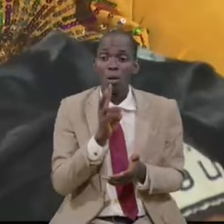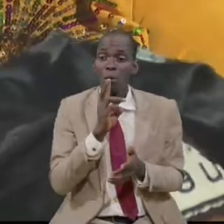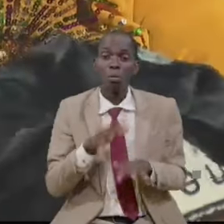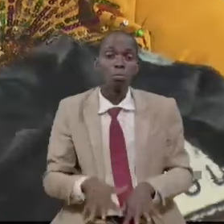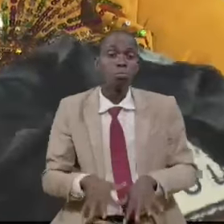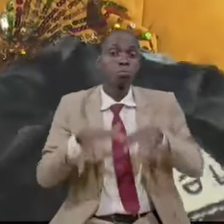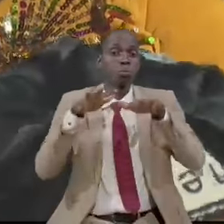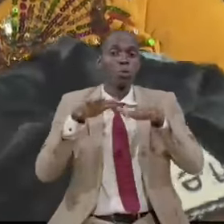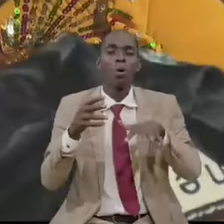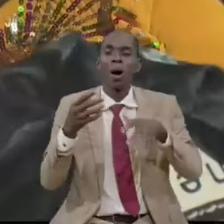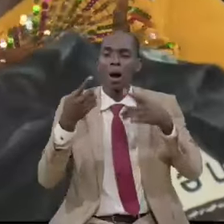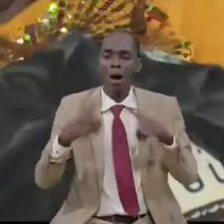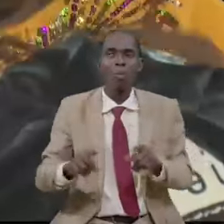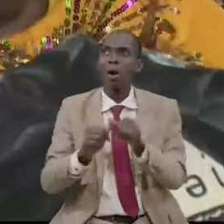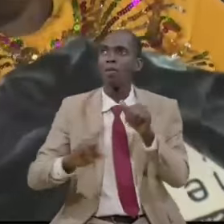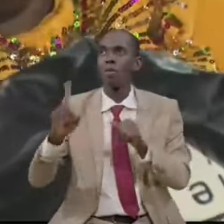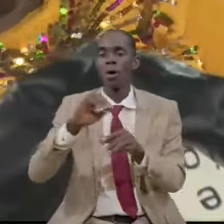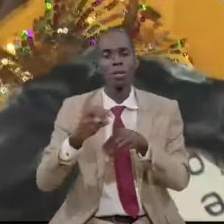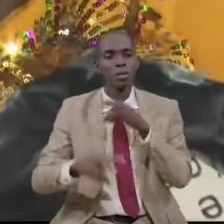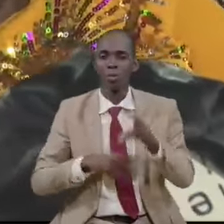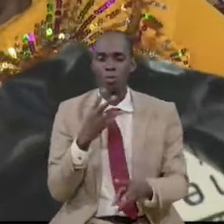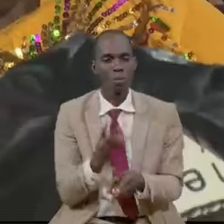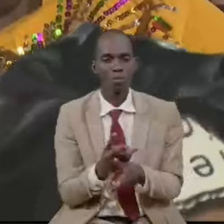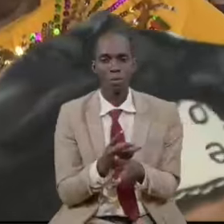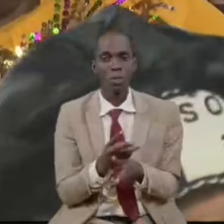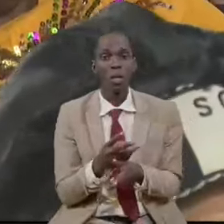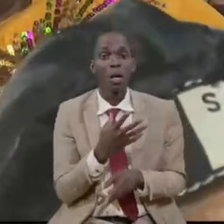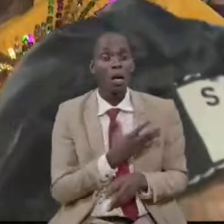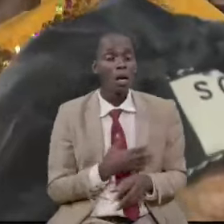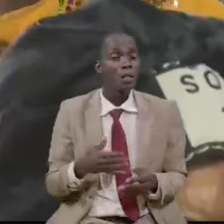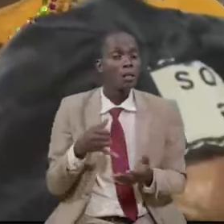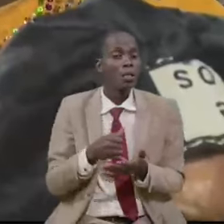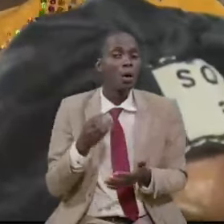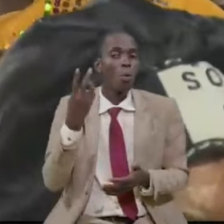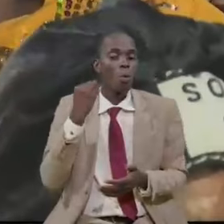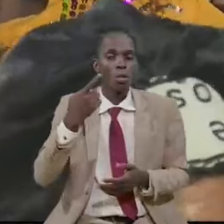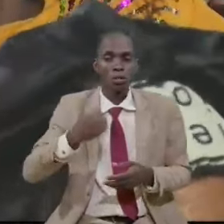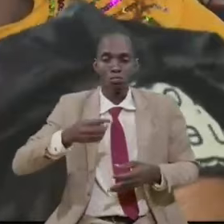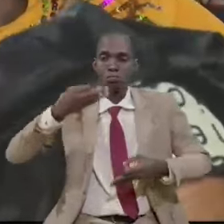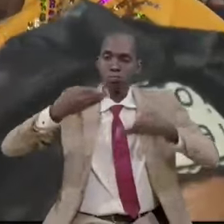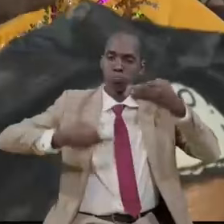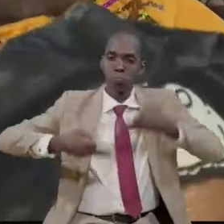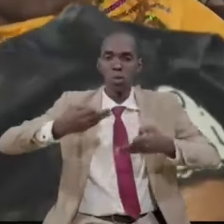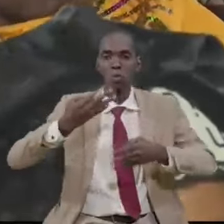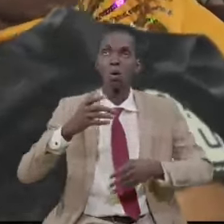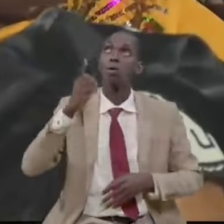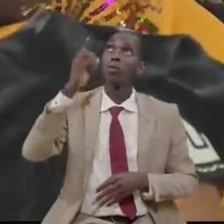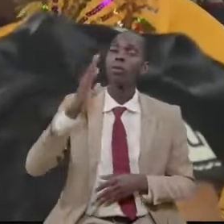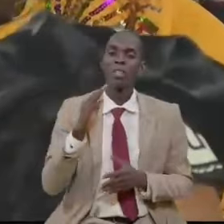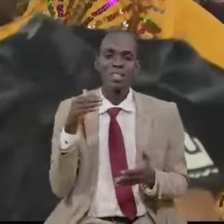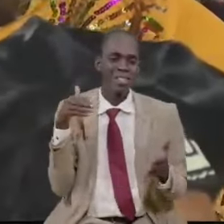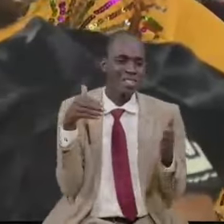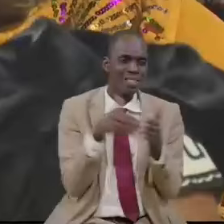worldwide, universal. It was the judgment of God against the corruption of